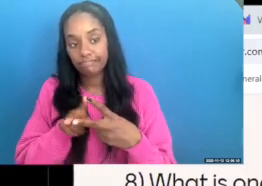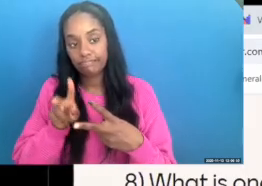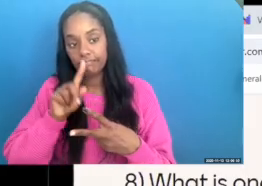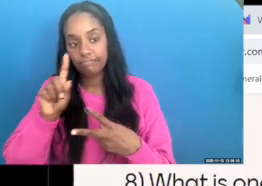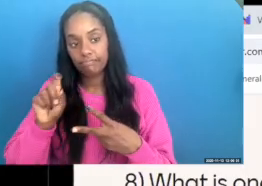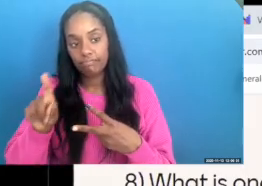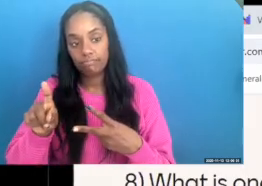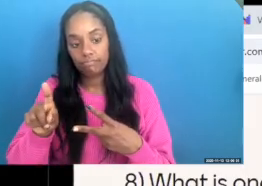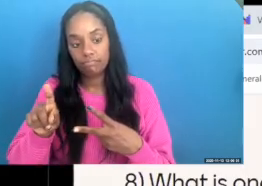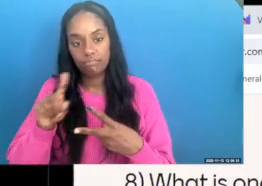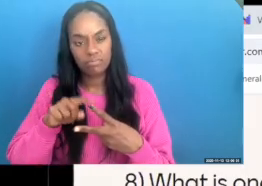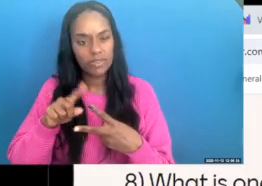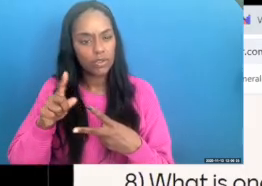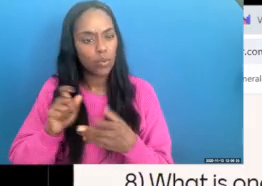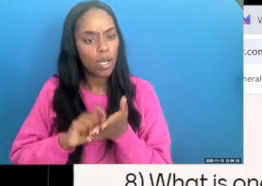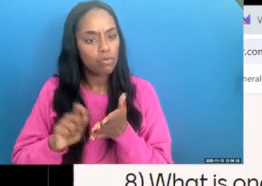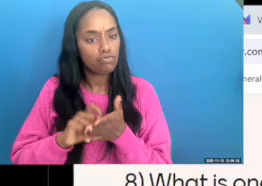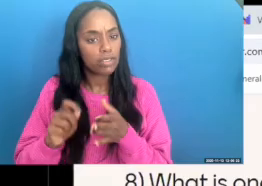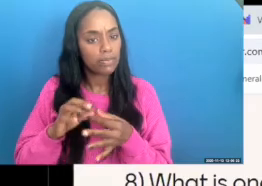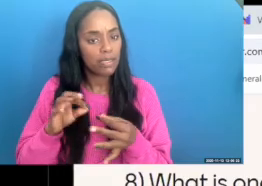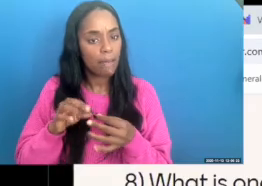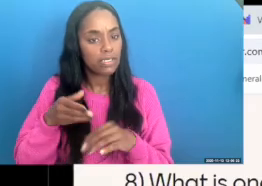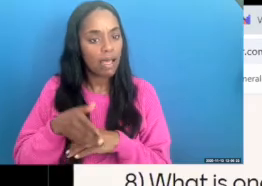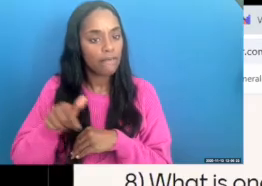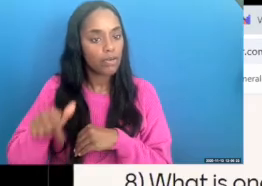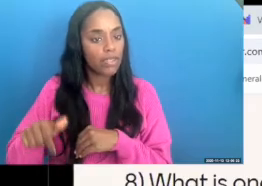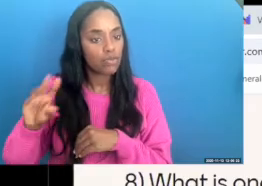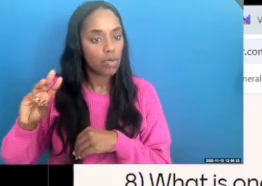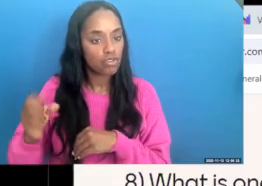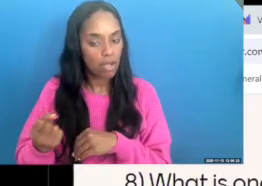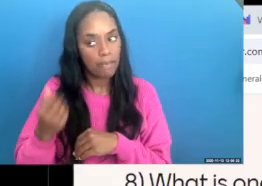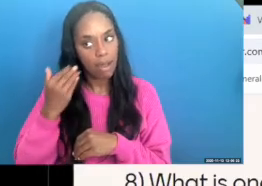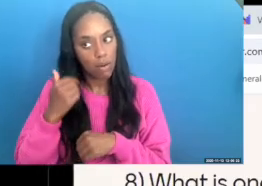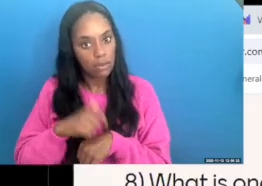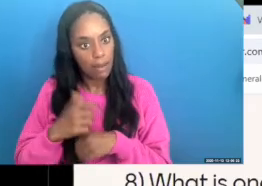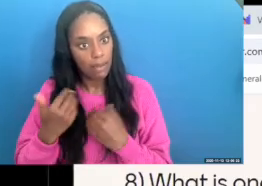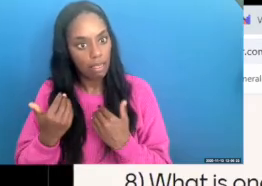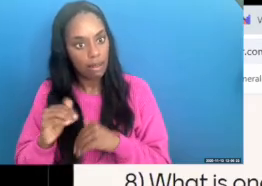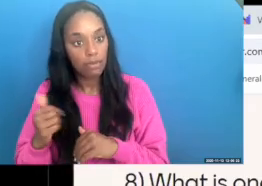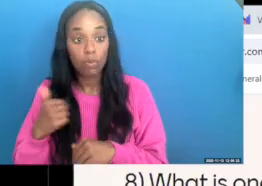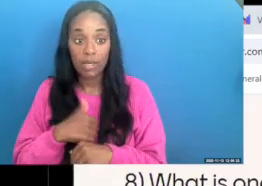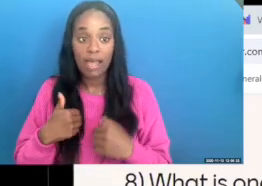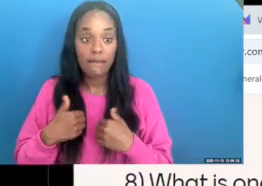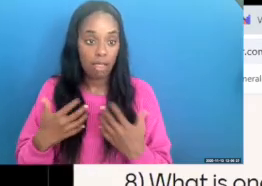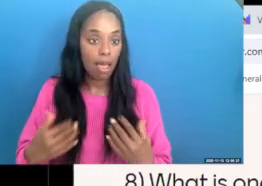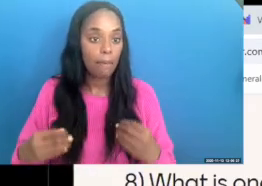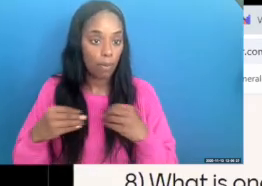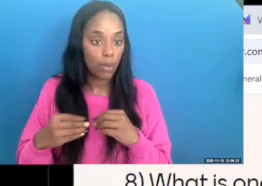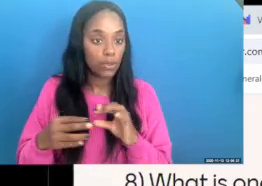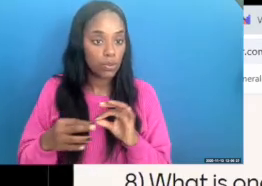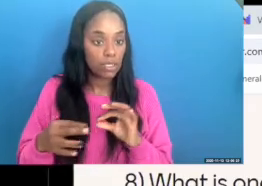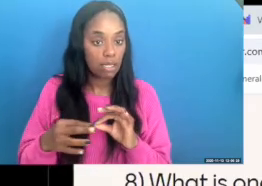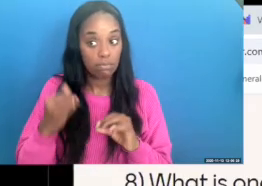afternoon, so I think those are my comments for now. I have two questions though. Would you